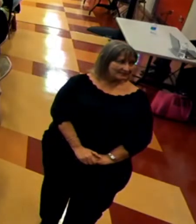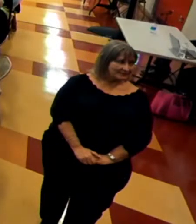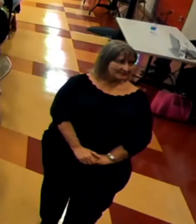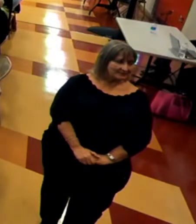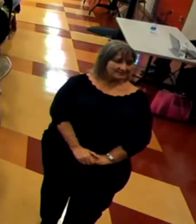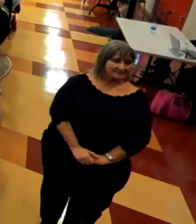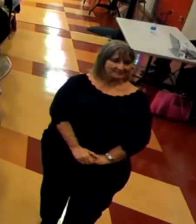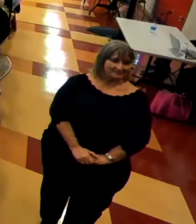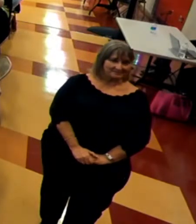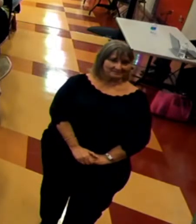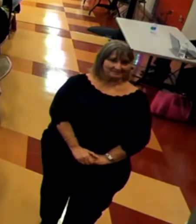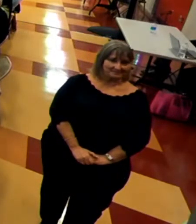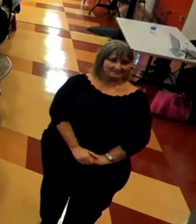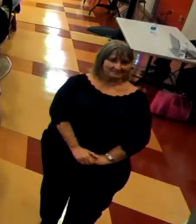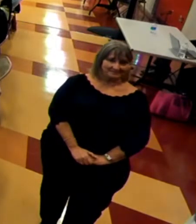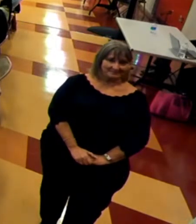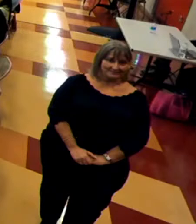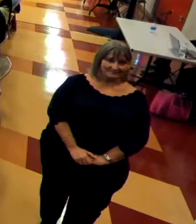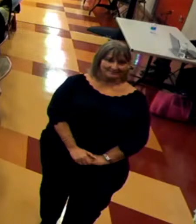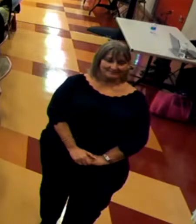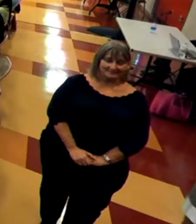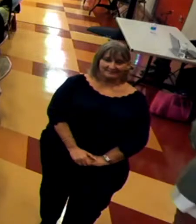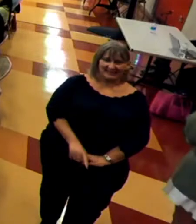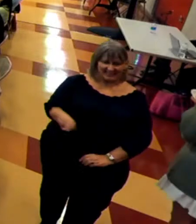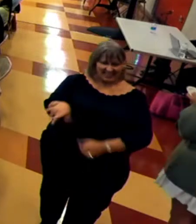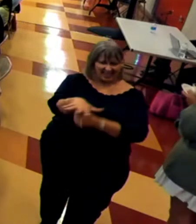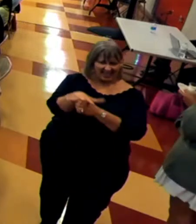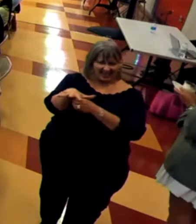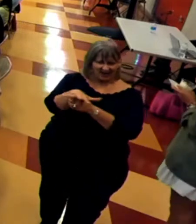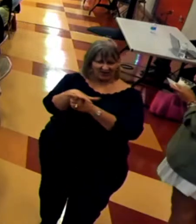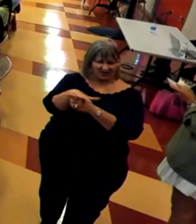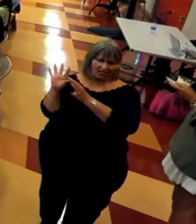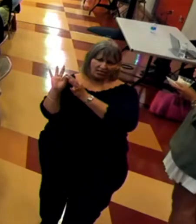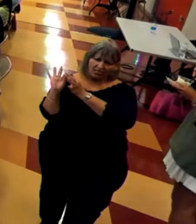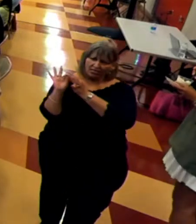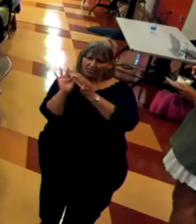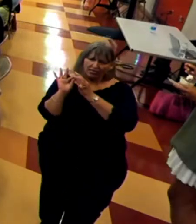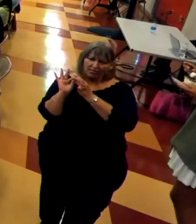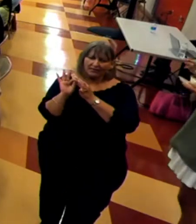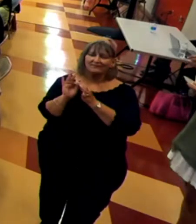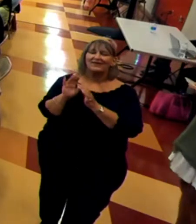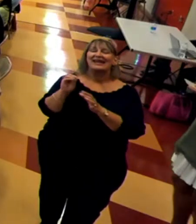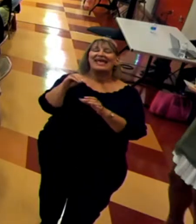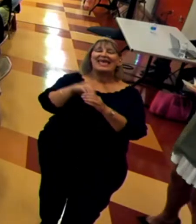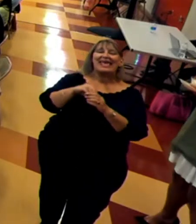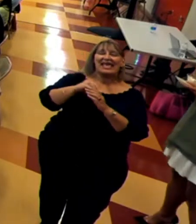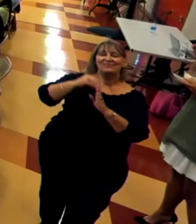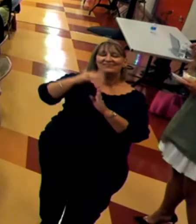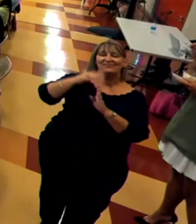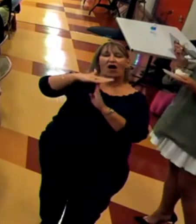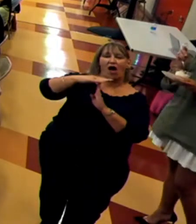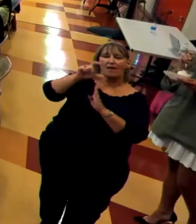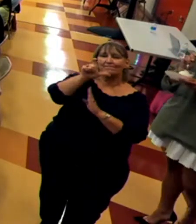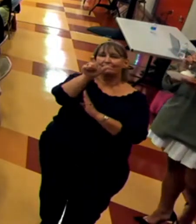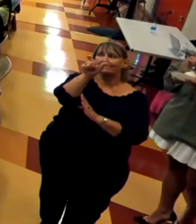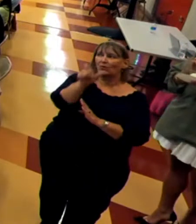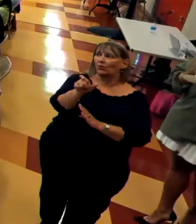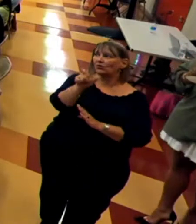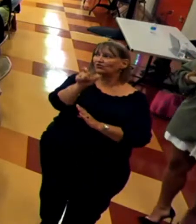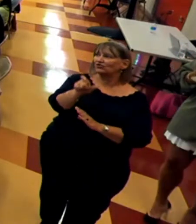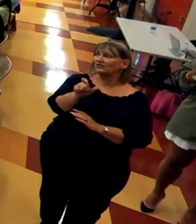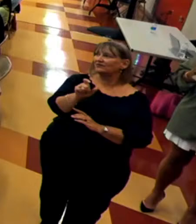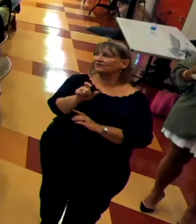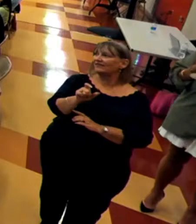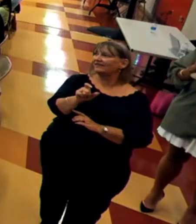in that area. Look at. Oh, in the top portion. Is